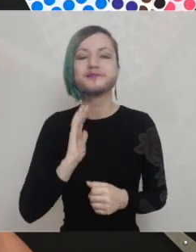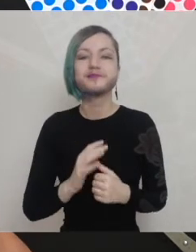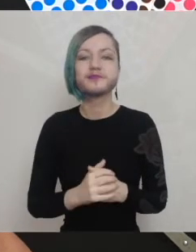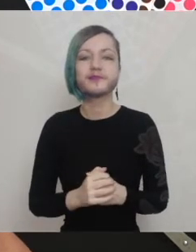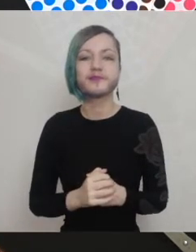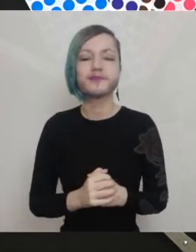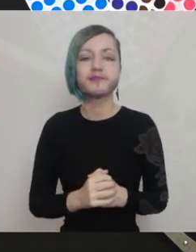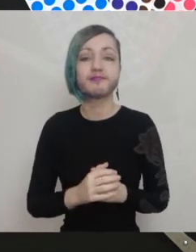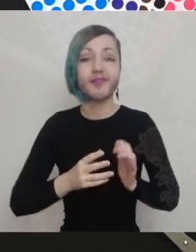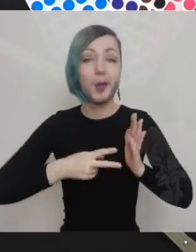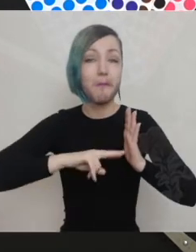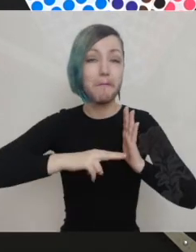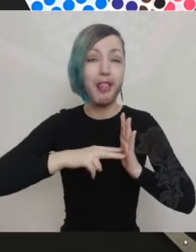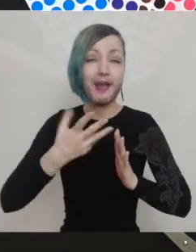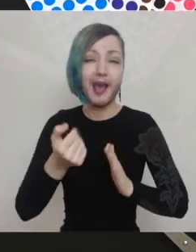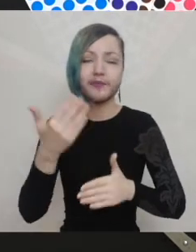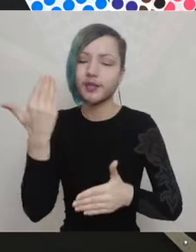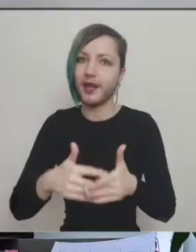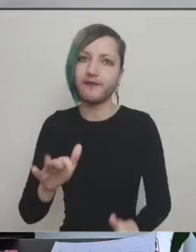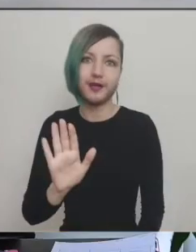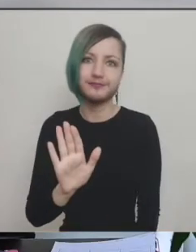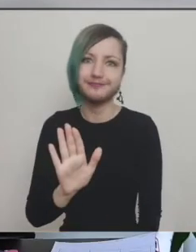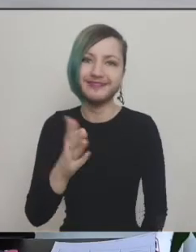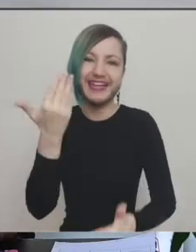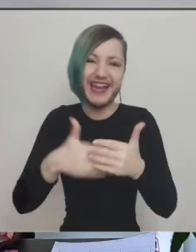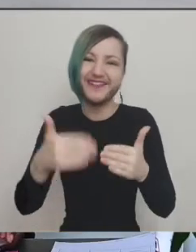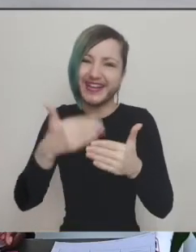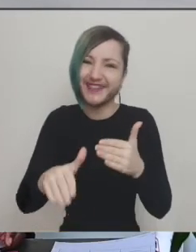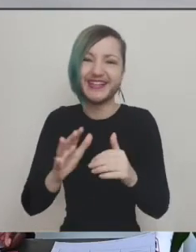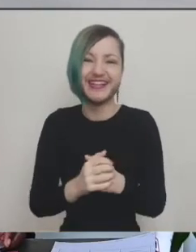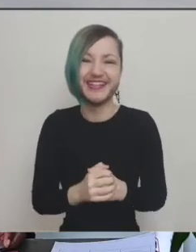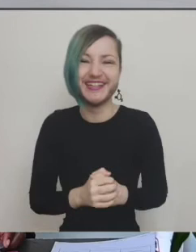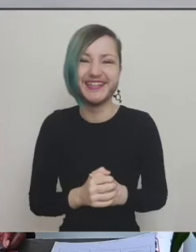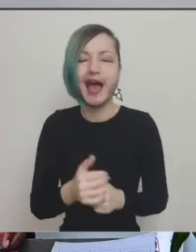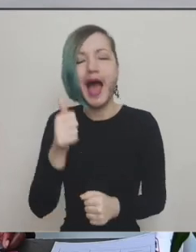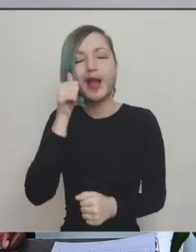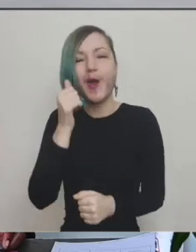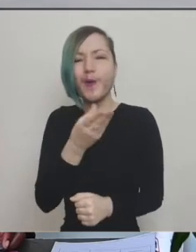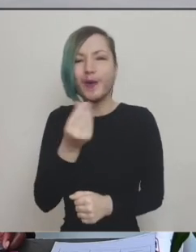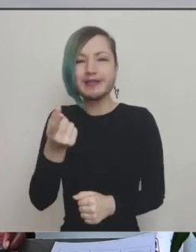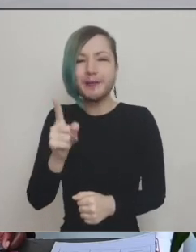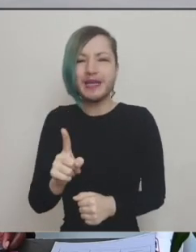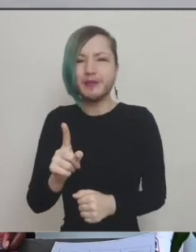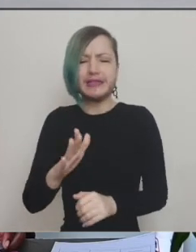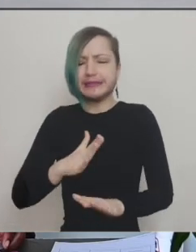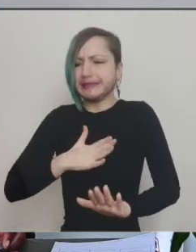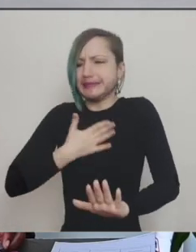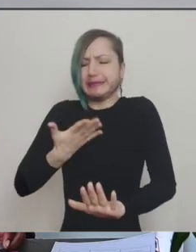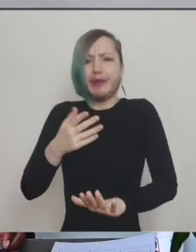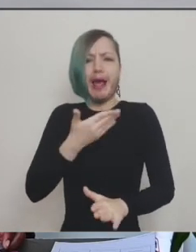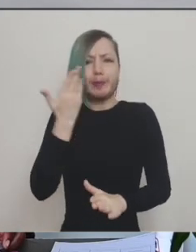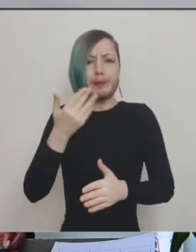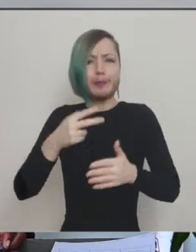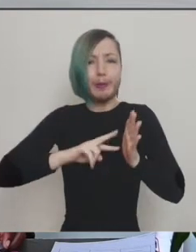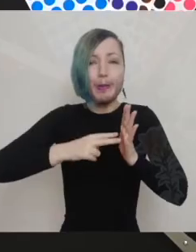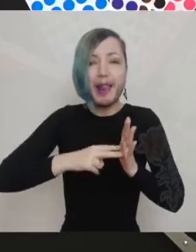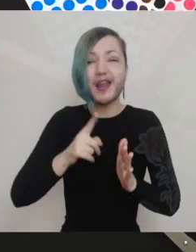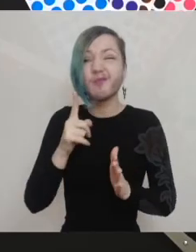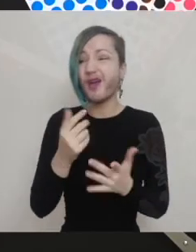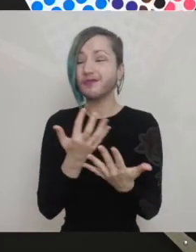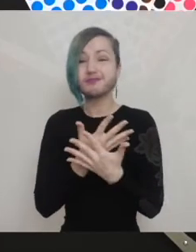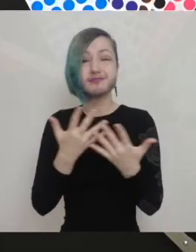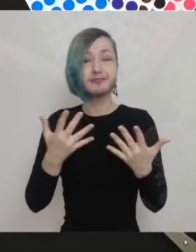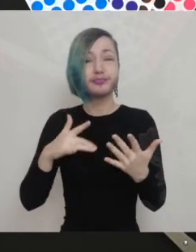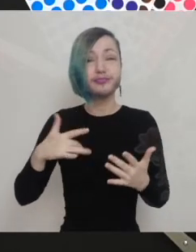I never have a plan, ever. Which I know for some people isn't great, but I feel as though so much of life is